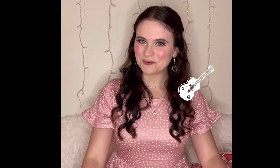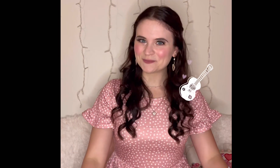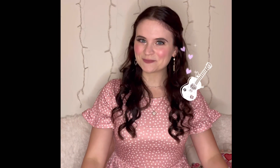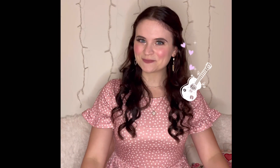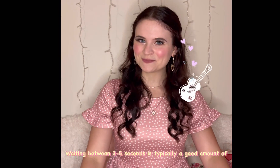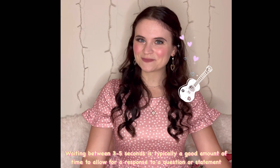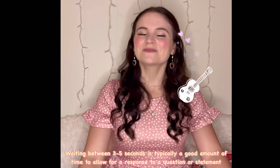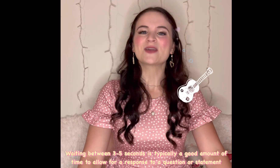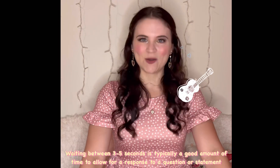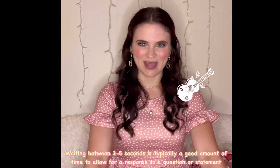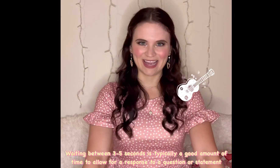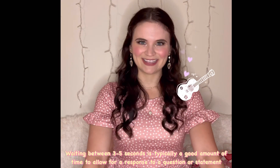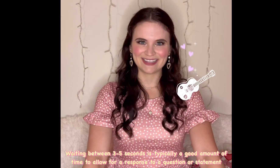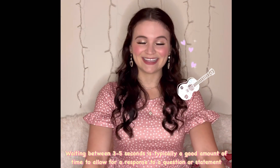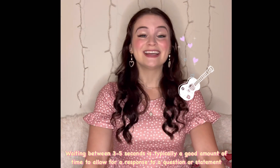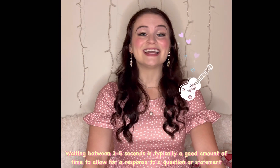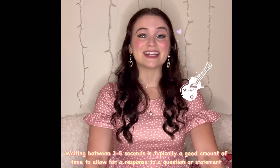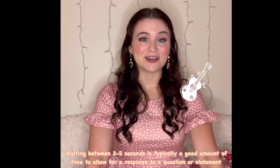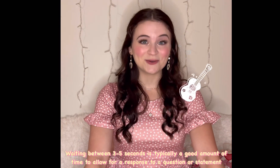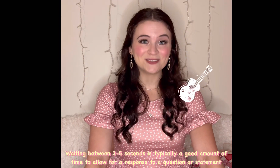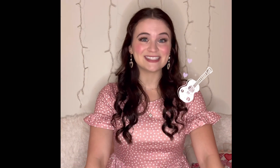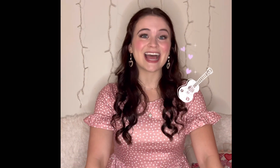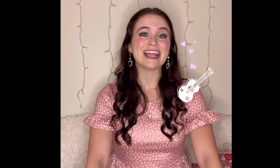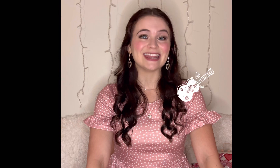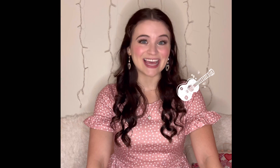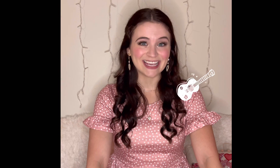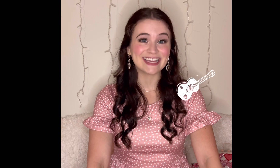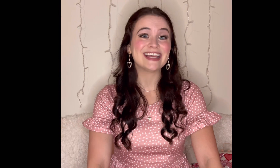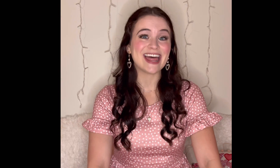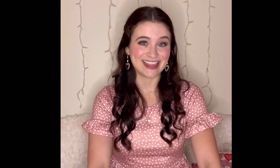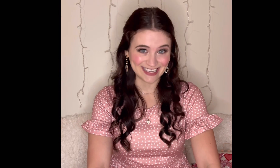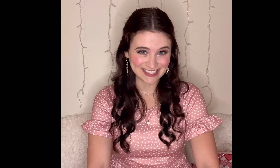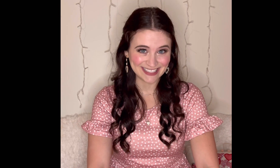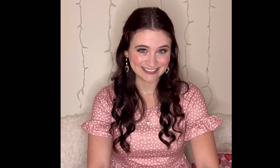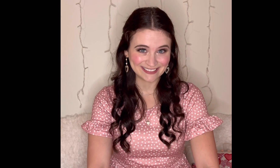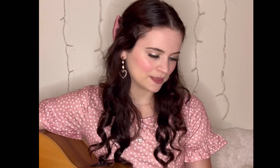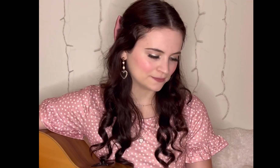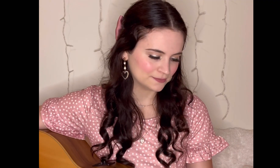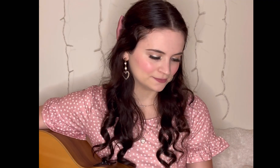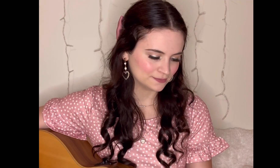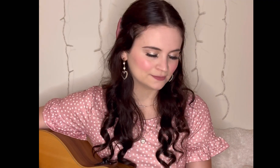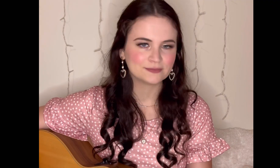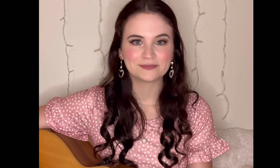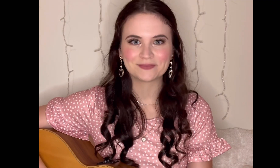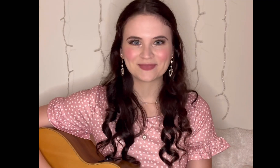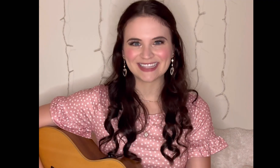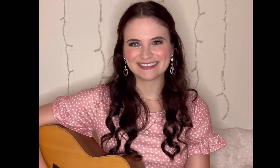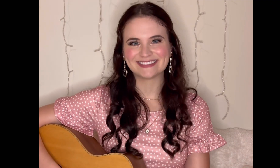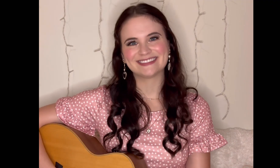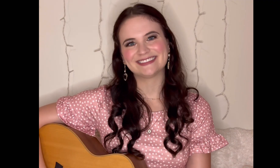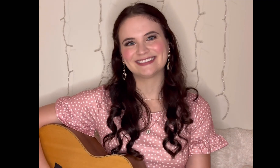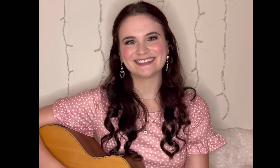You do? Okay. It goes like this.